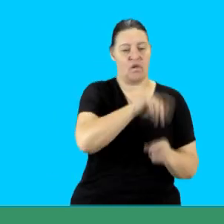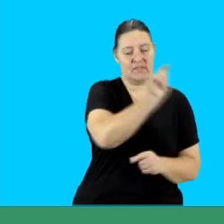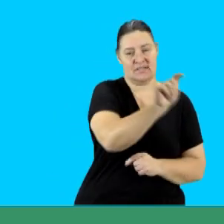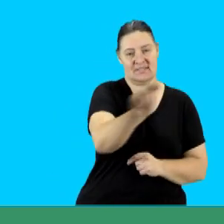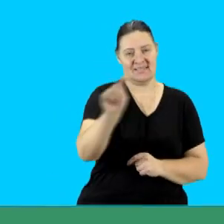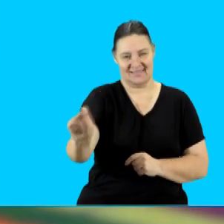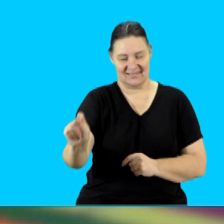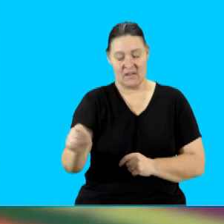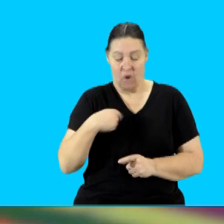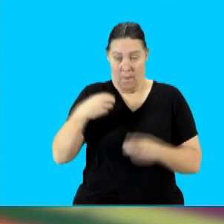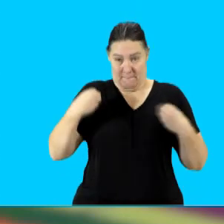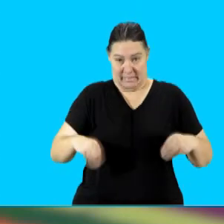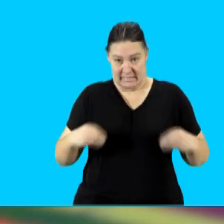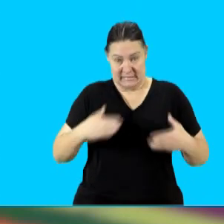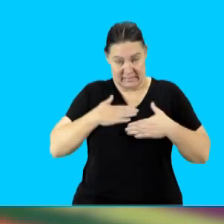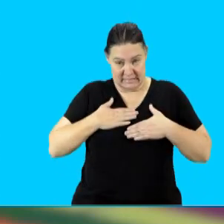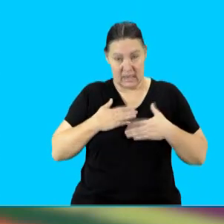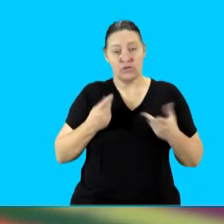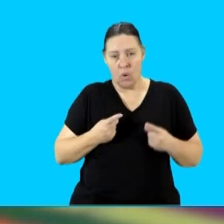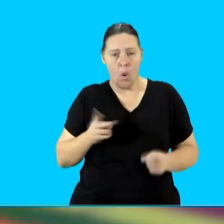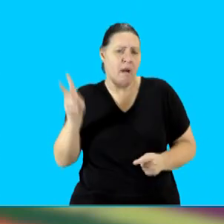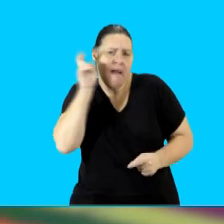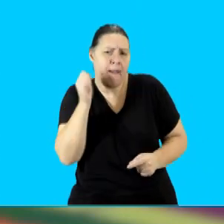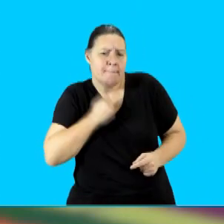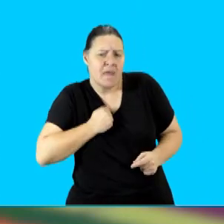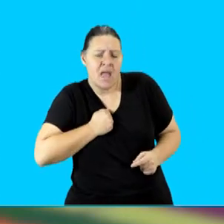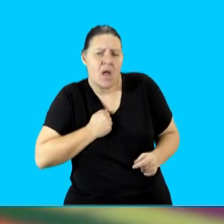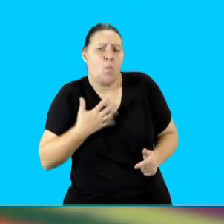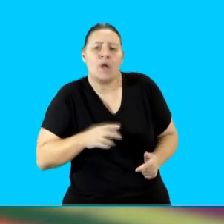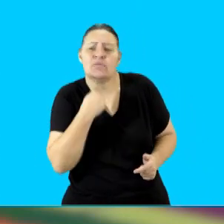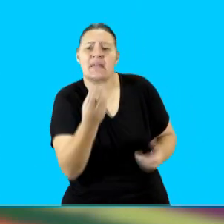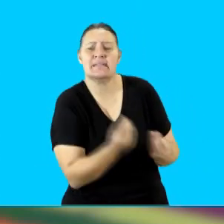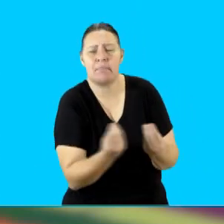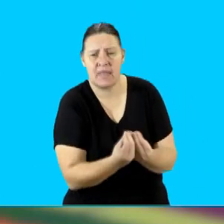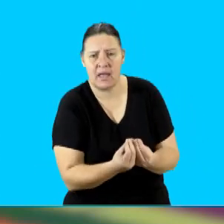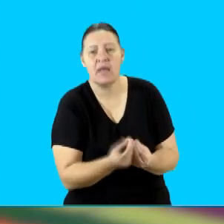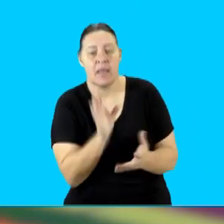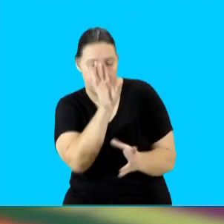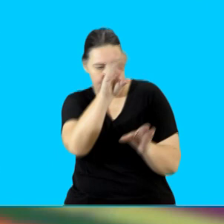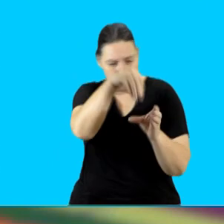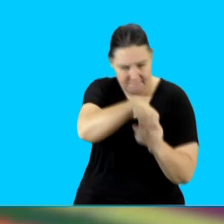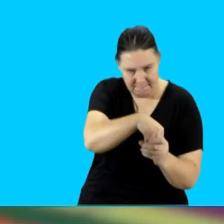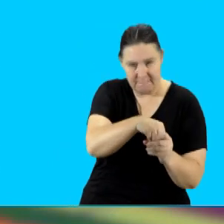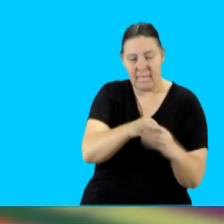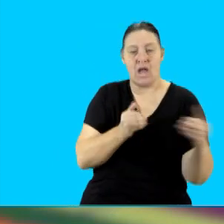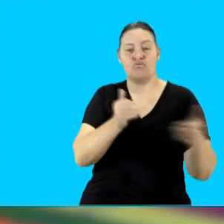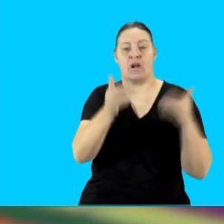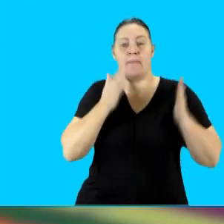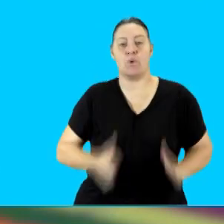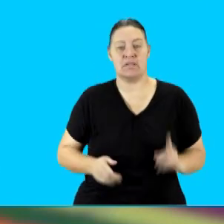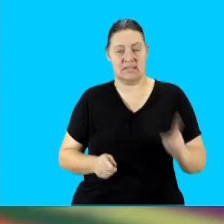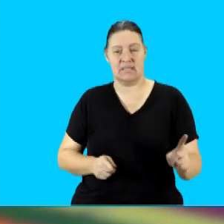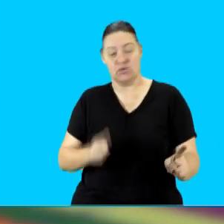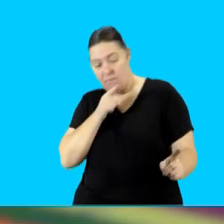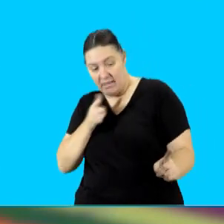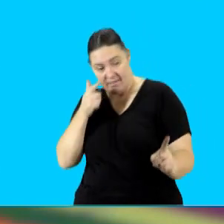for businesses to be able to have their voices heard, they need to make sure that they are part of the regulatory bodies.